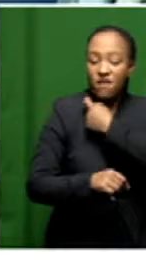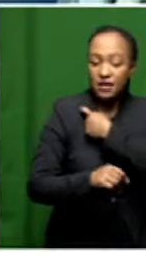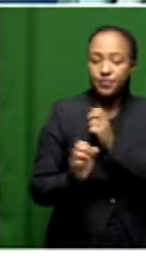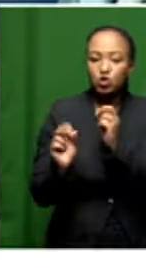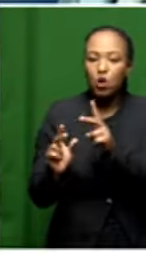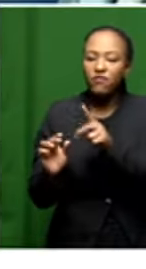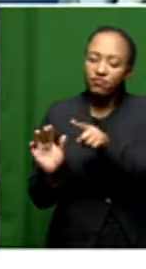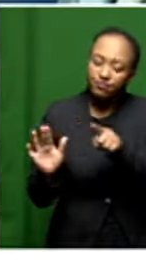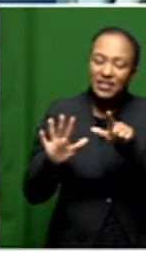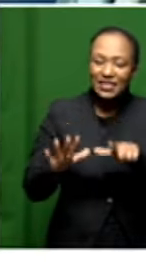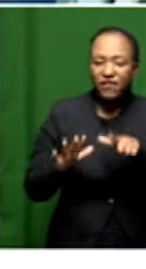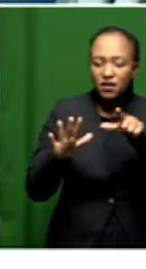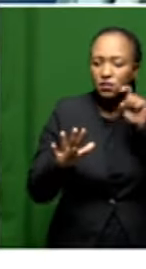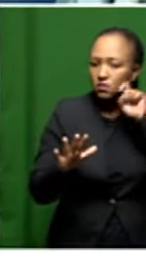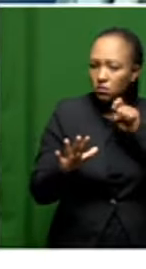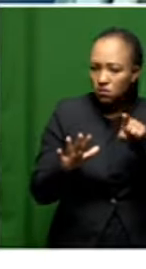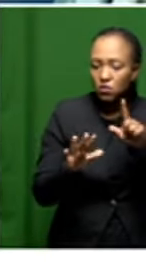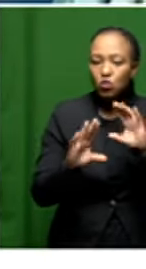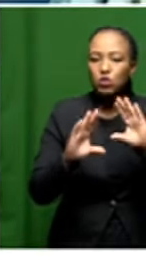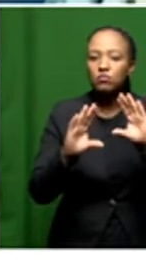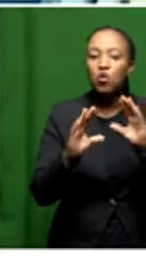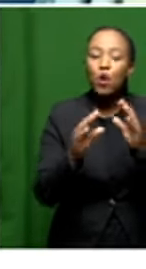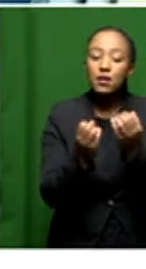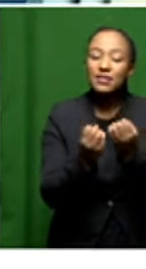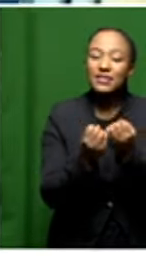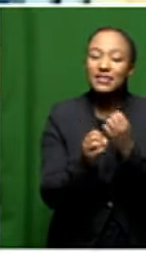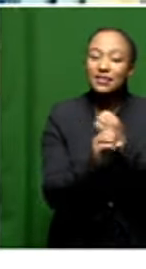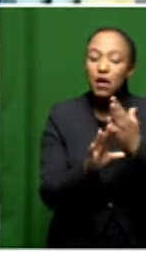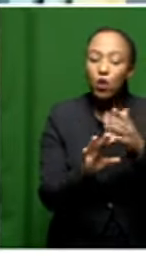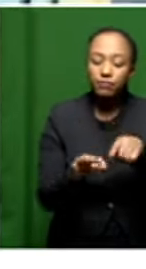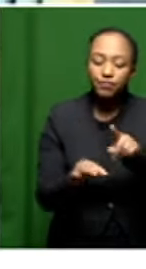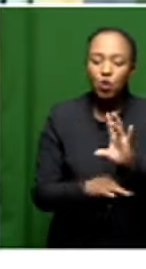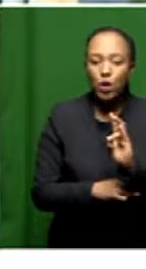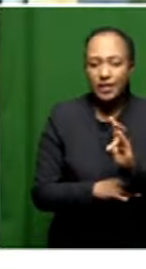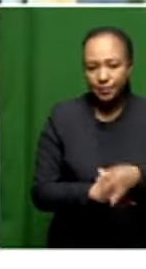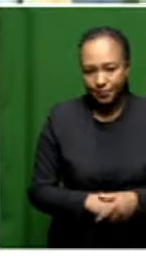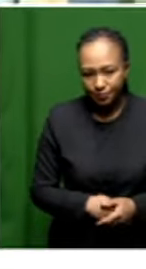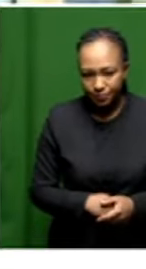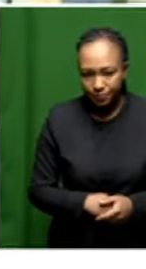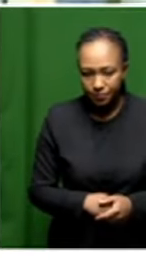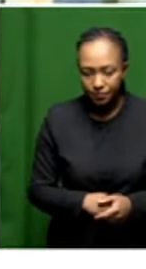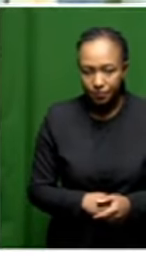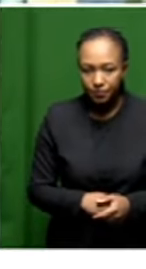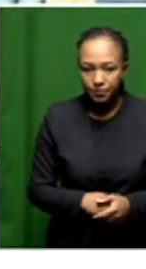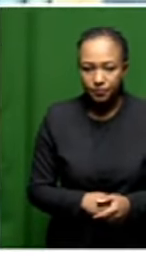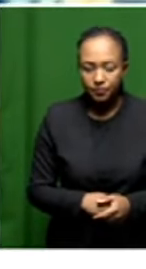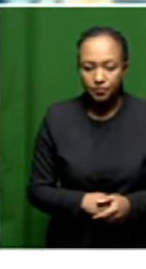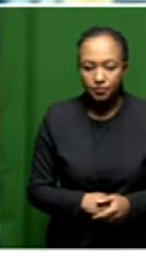to 17 year age group is expected to start on Wednesday. Mahla Kokomane, SABC News, Johannesburg.